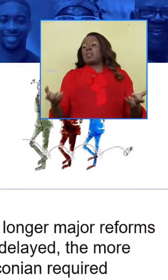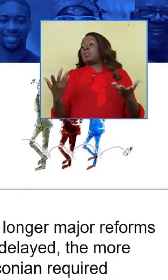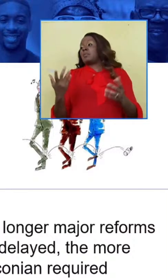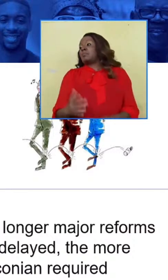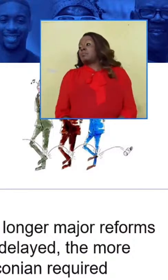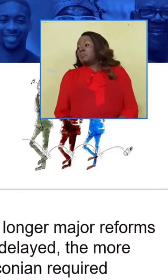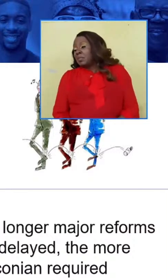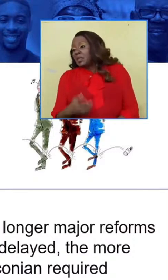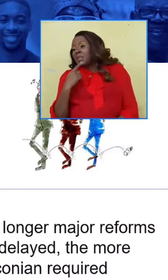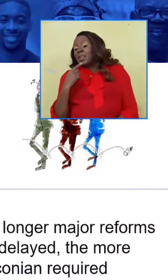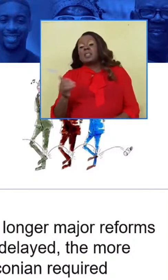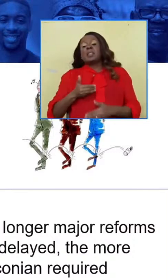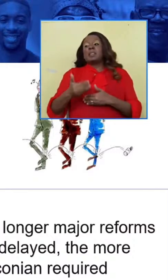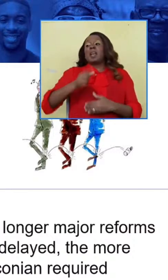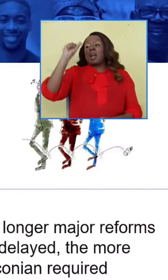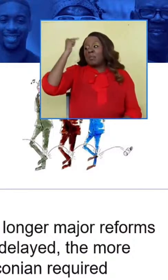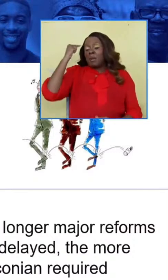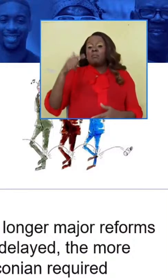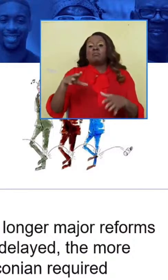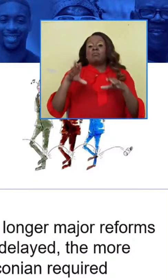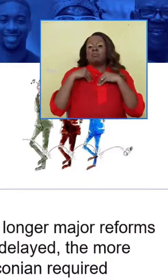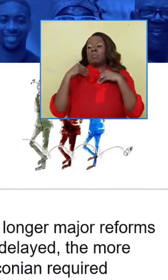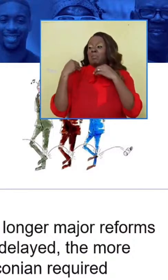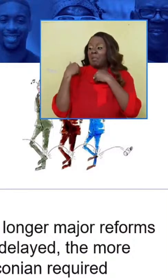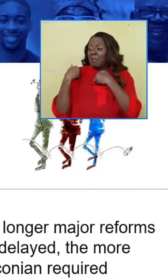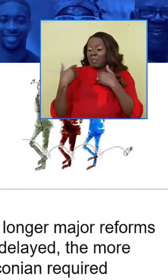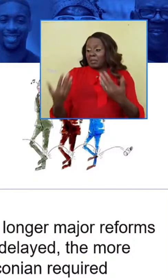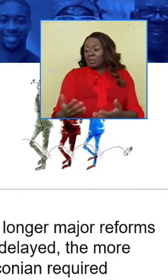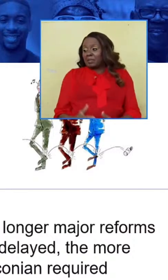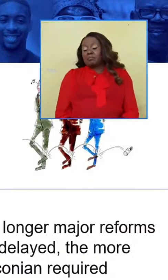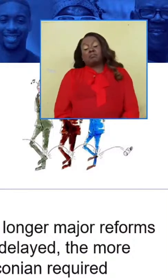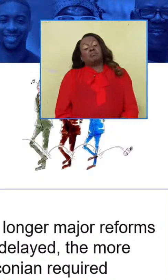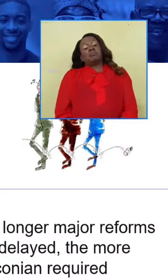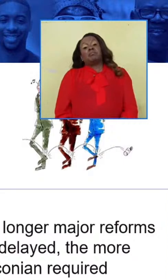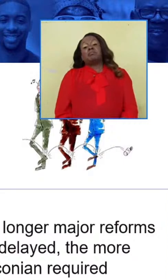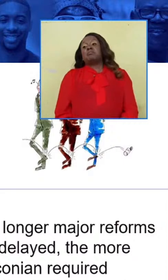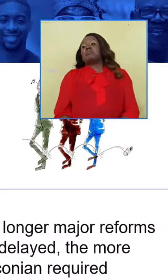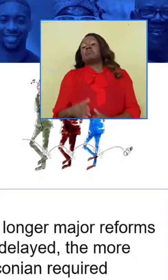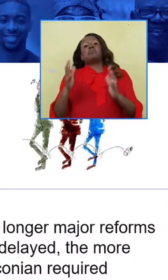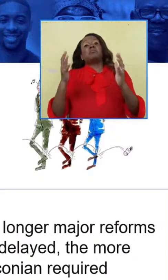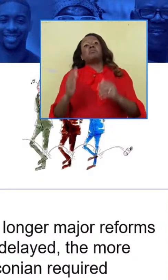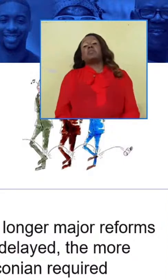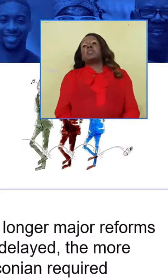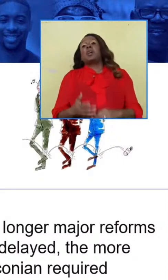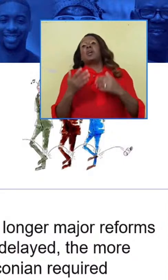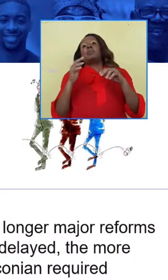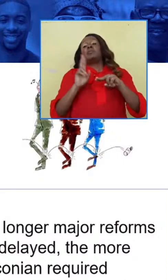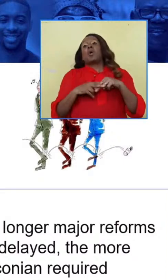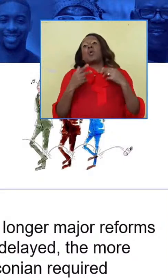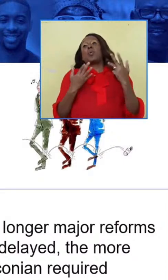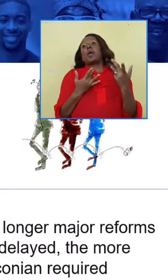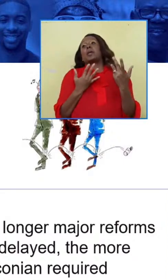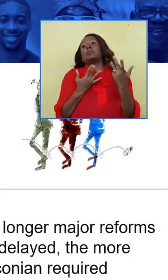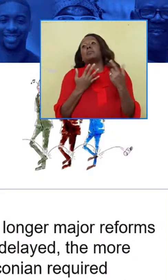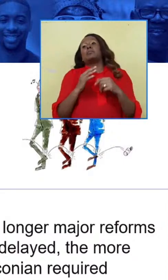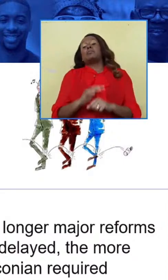next set of people, next government to do, and then the reforms become more extreme, the changes